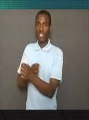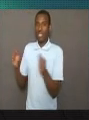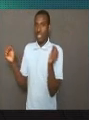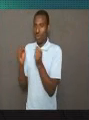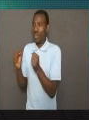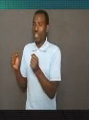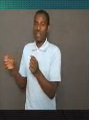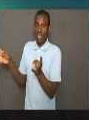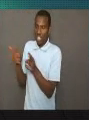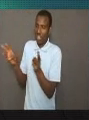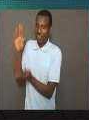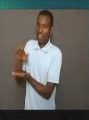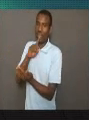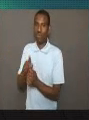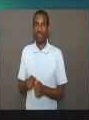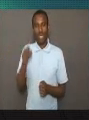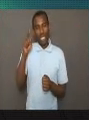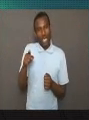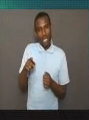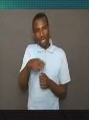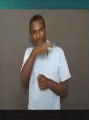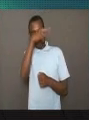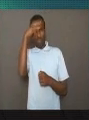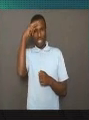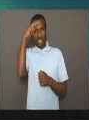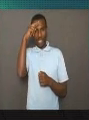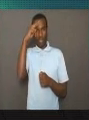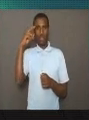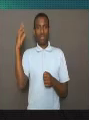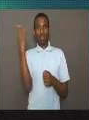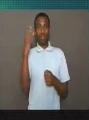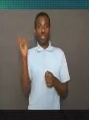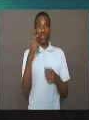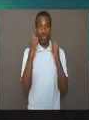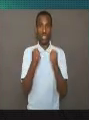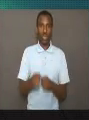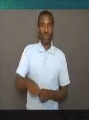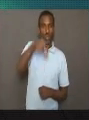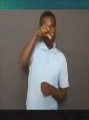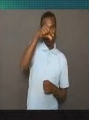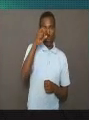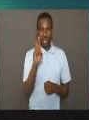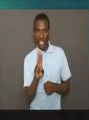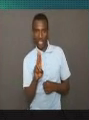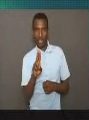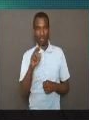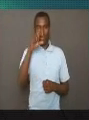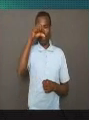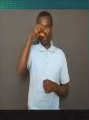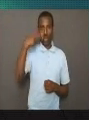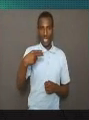This can be written as QH equals W in